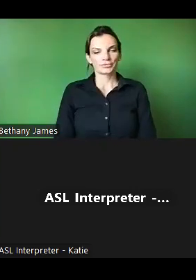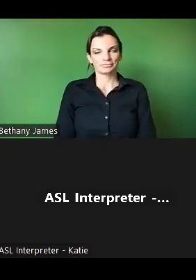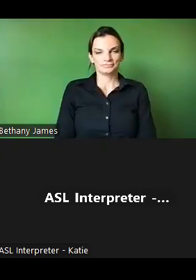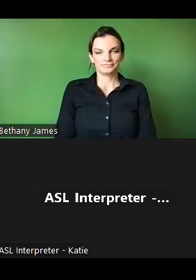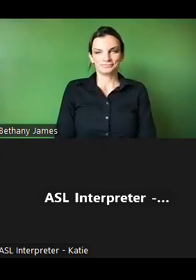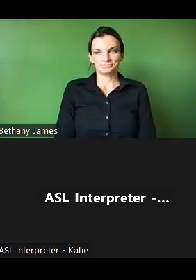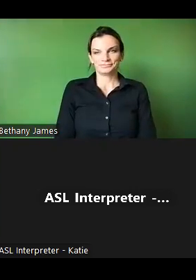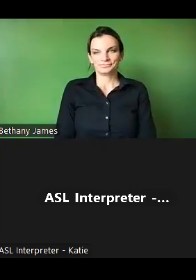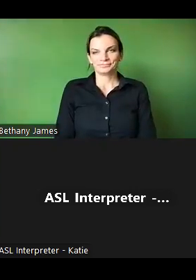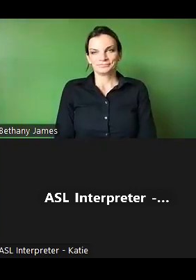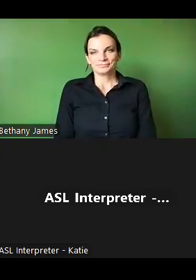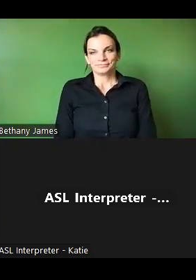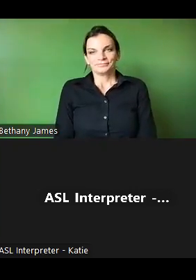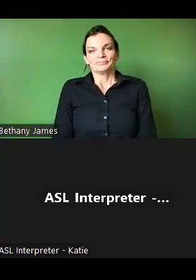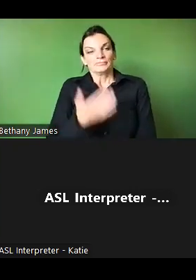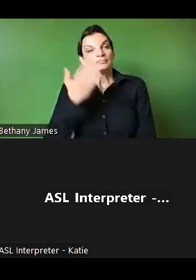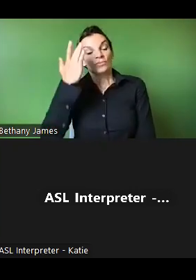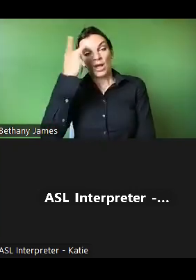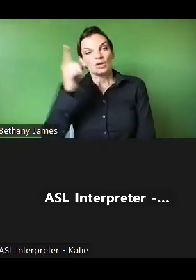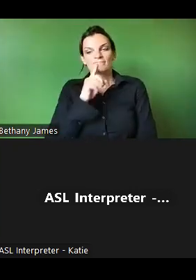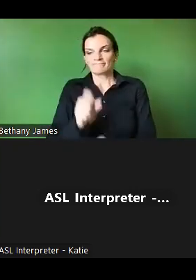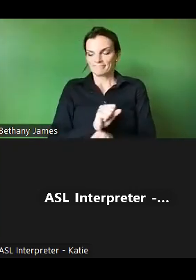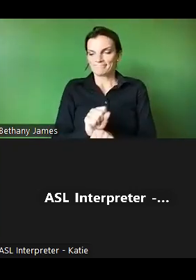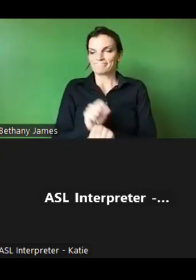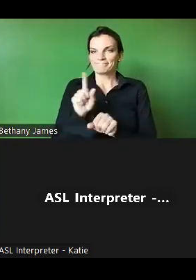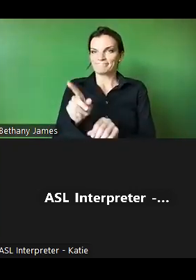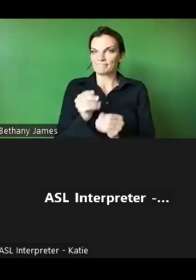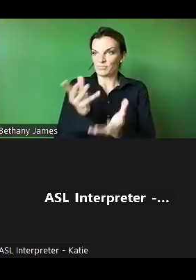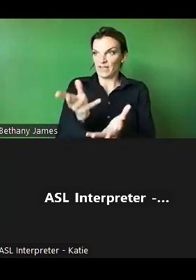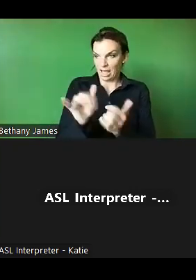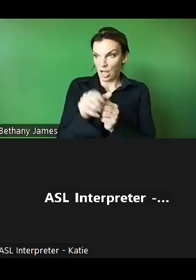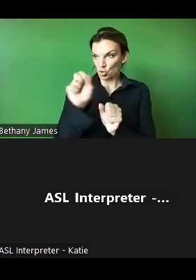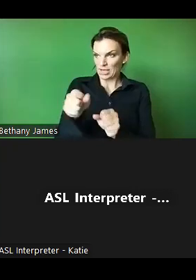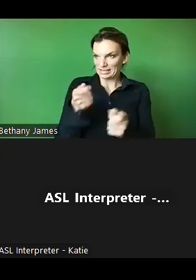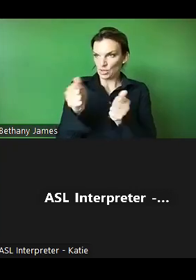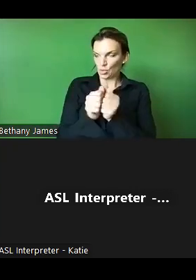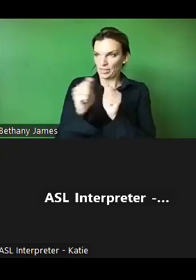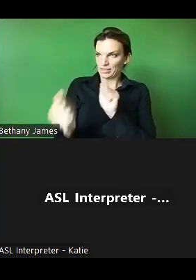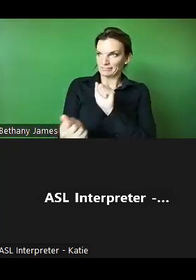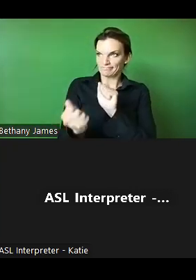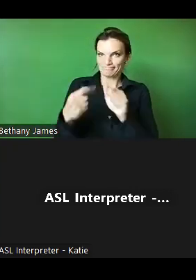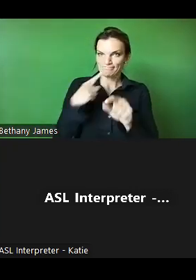Yeah, because you provided an actual experience of dealing with conflict Mhm.